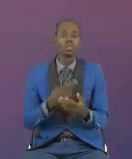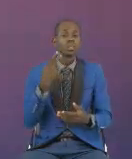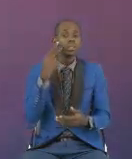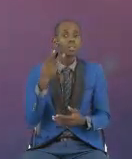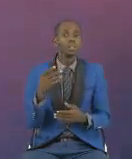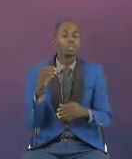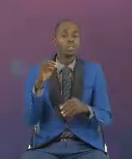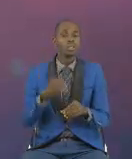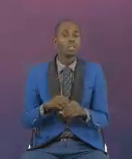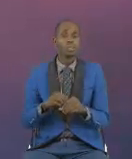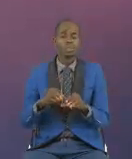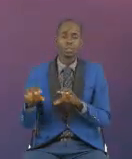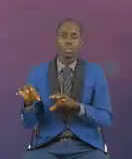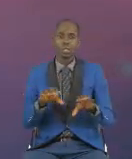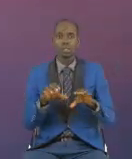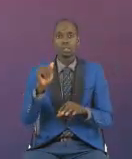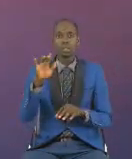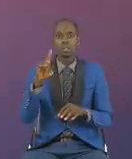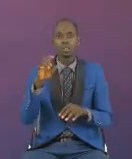chapter 4, verse 18.